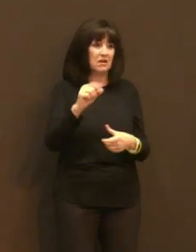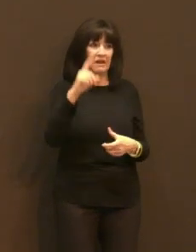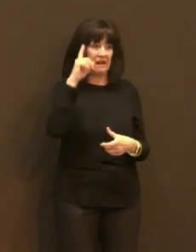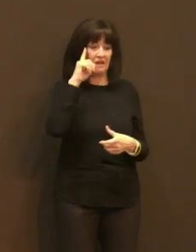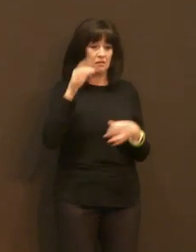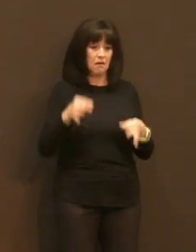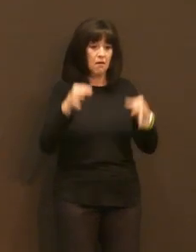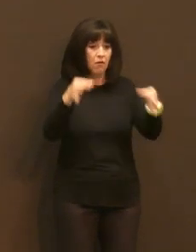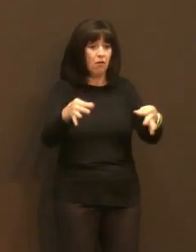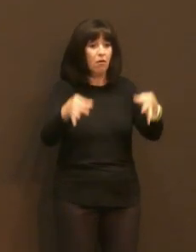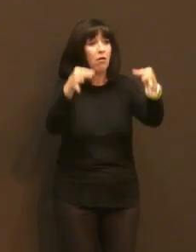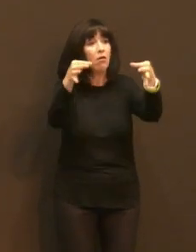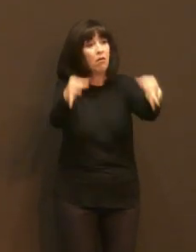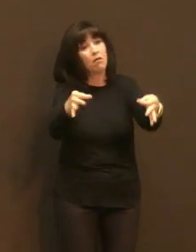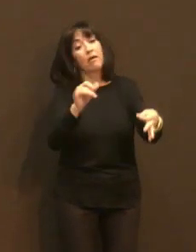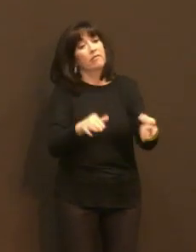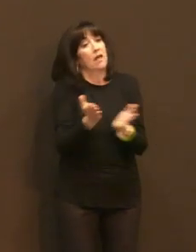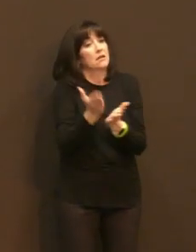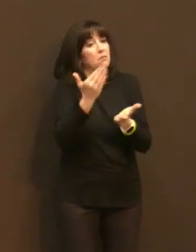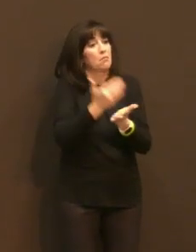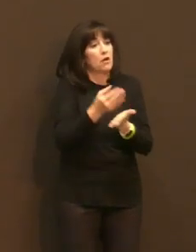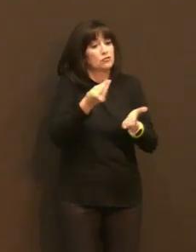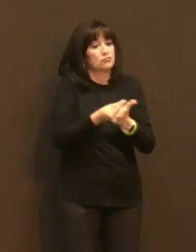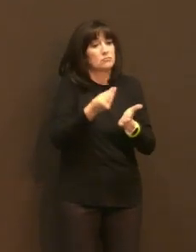fiscal management.